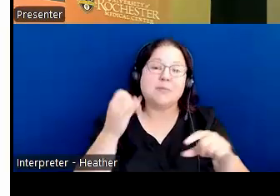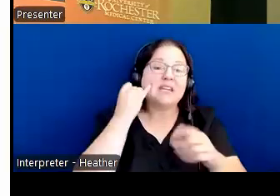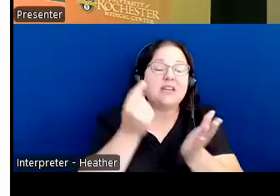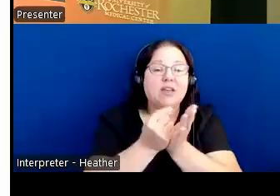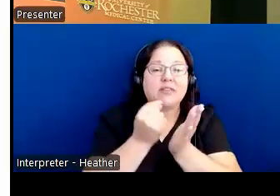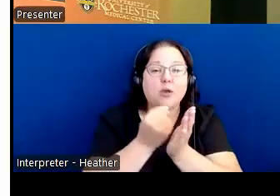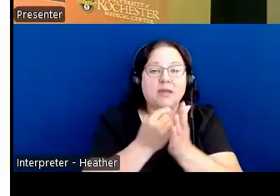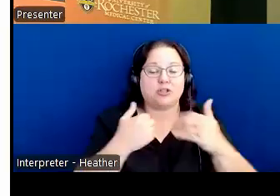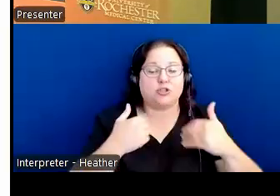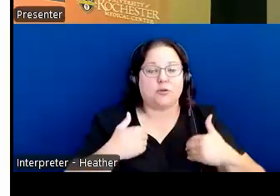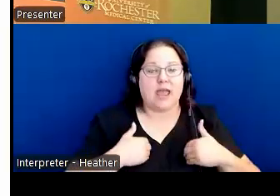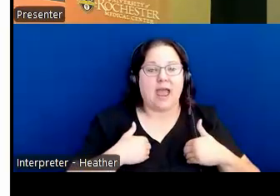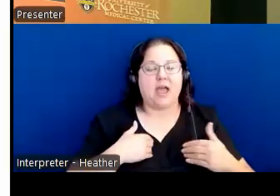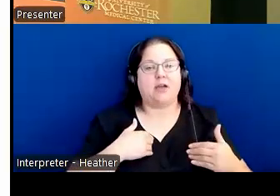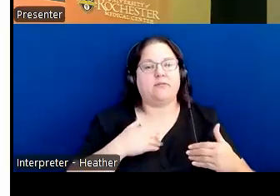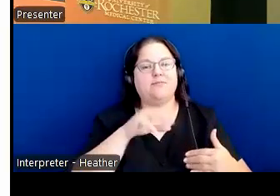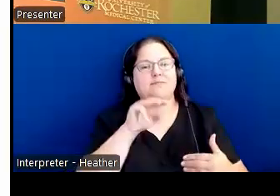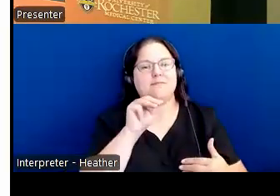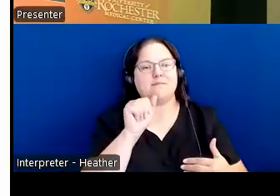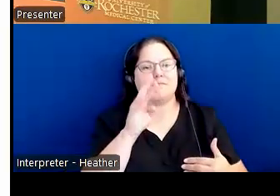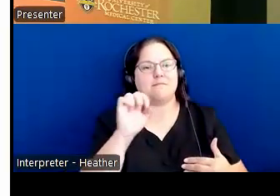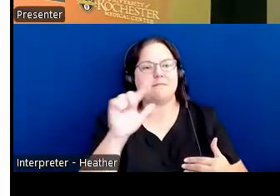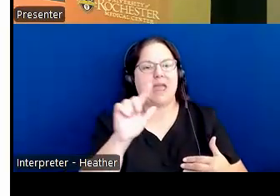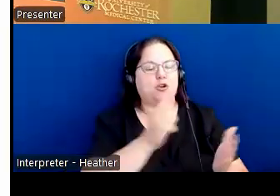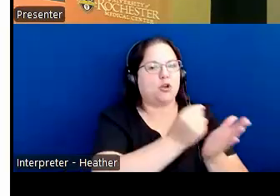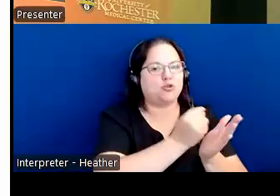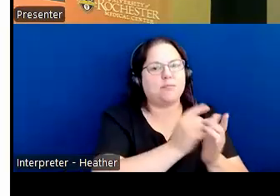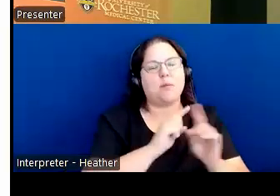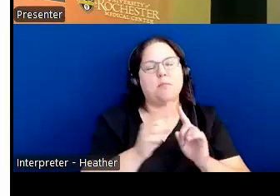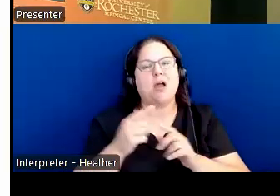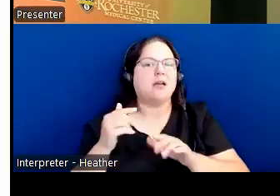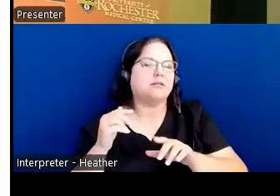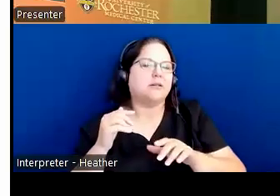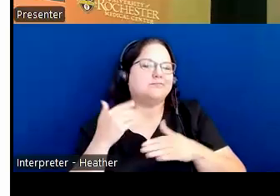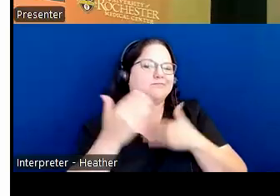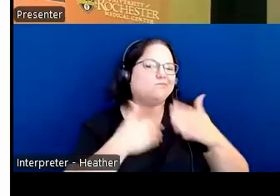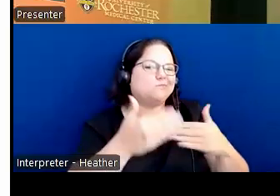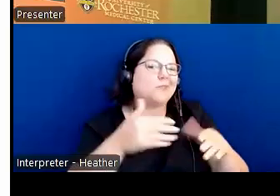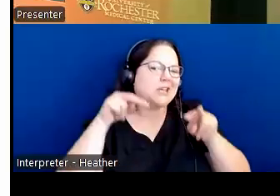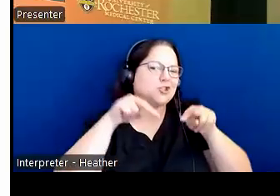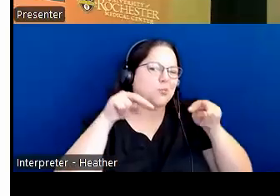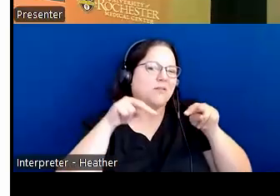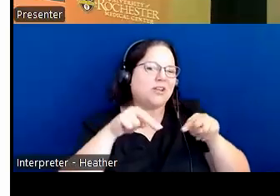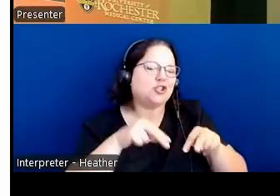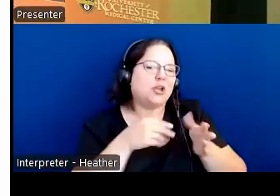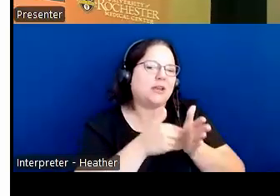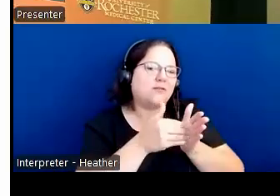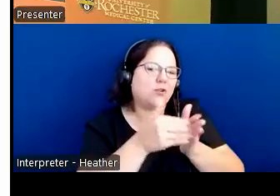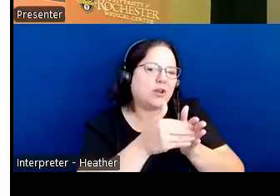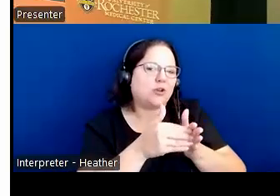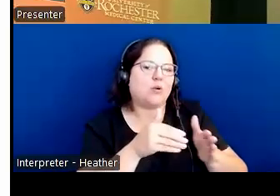following a manualized treatment, receiving frequent supervision, and having frequent fidelity